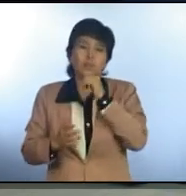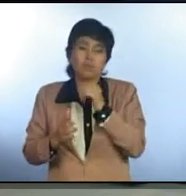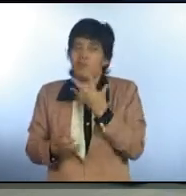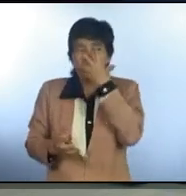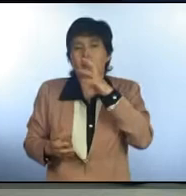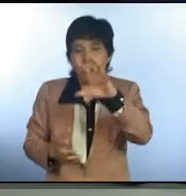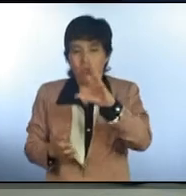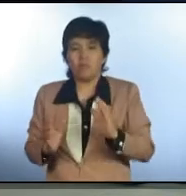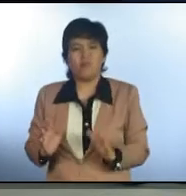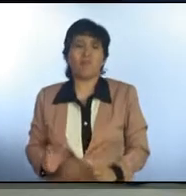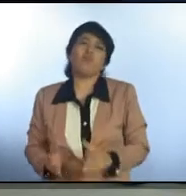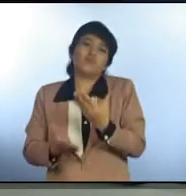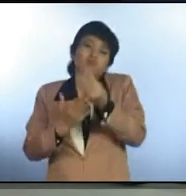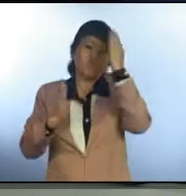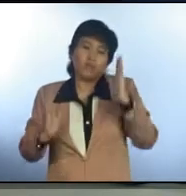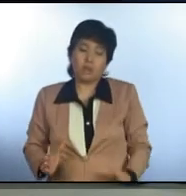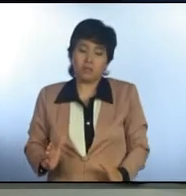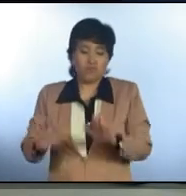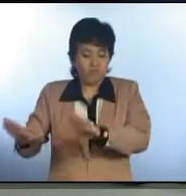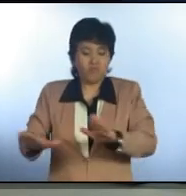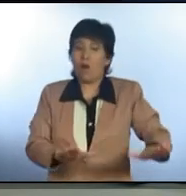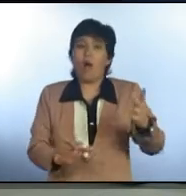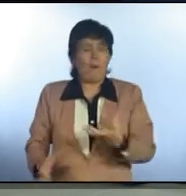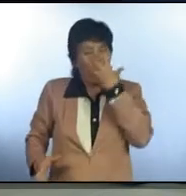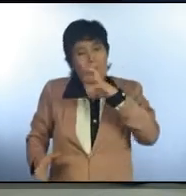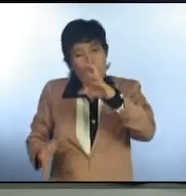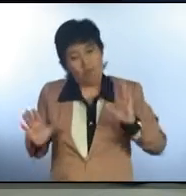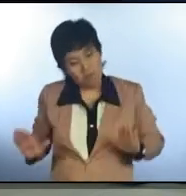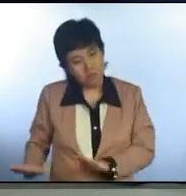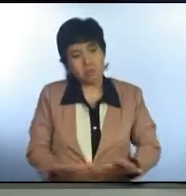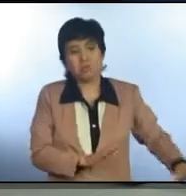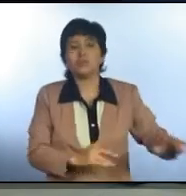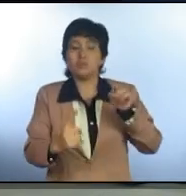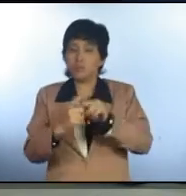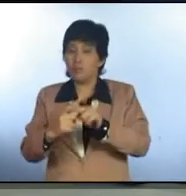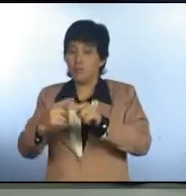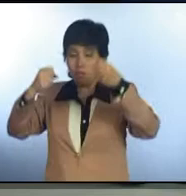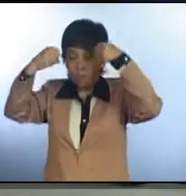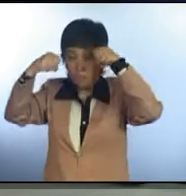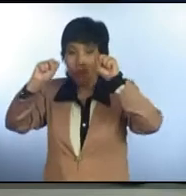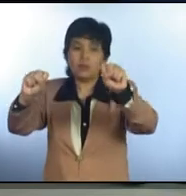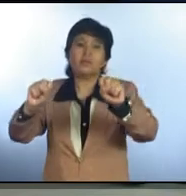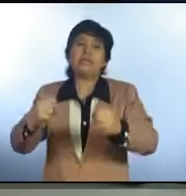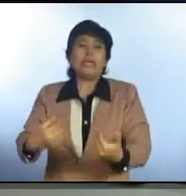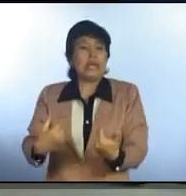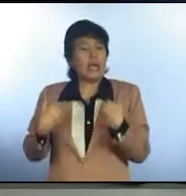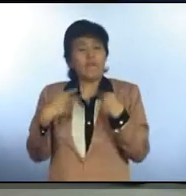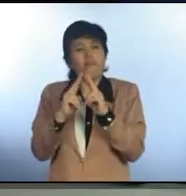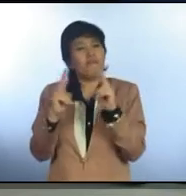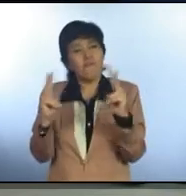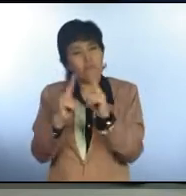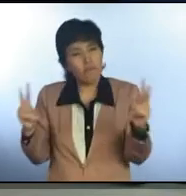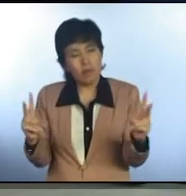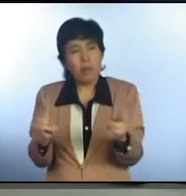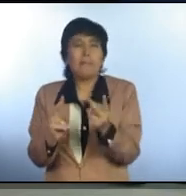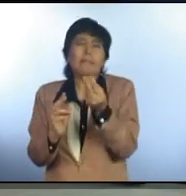students, or when you scold, even when you scold your children, or you want to talk to your employees or your boss, they have a